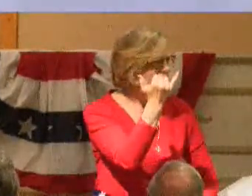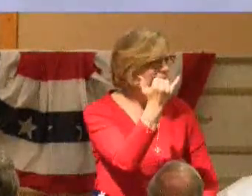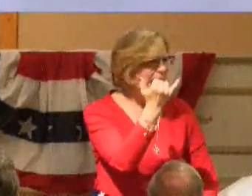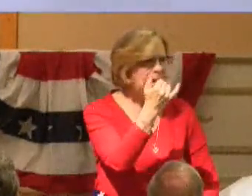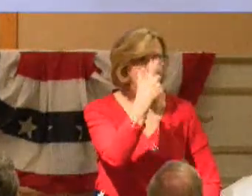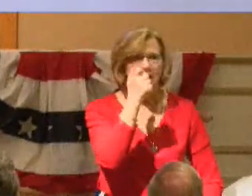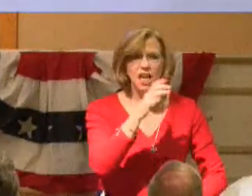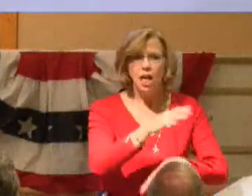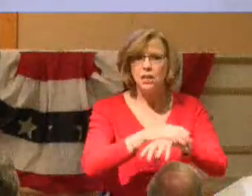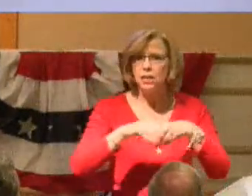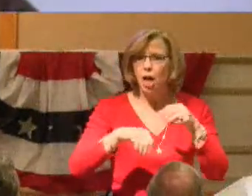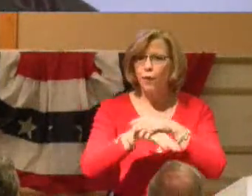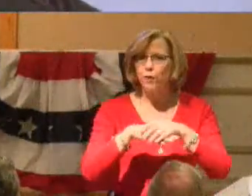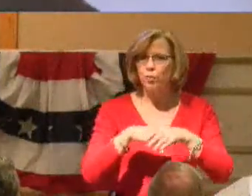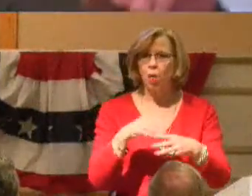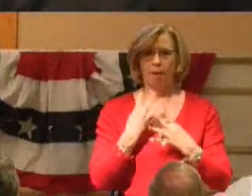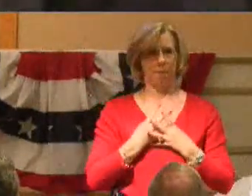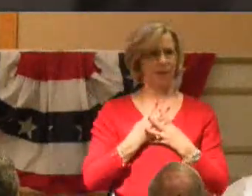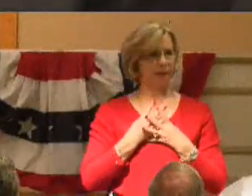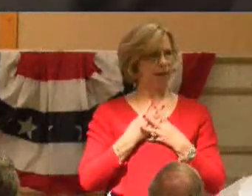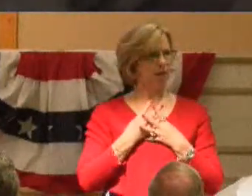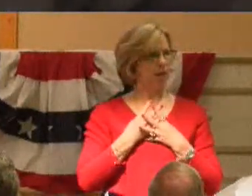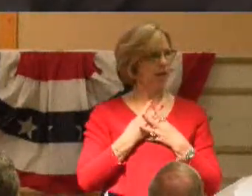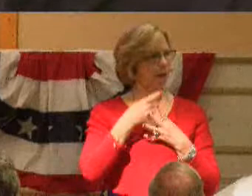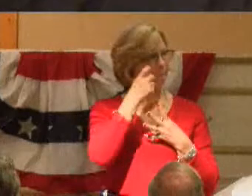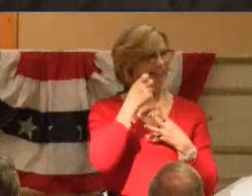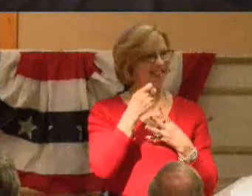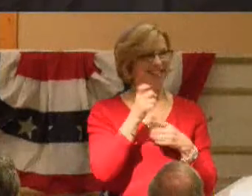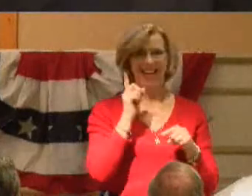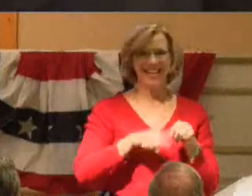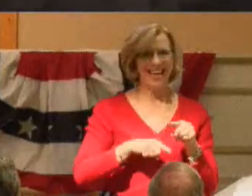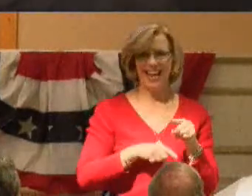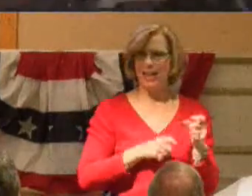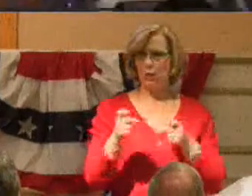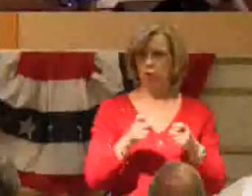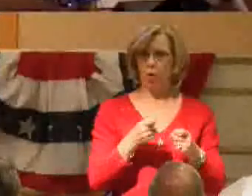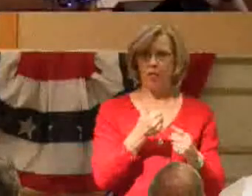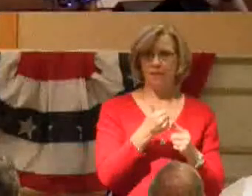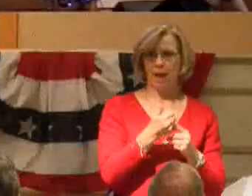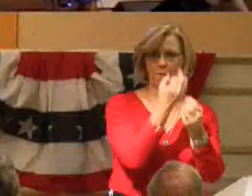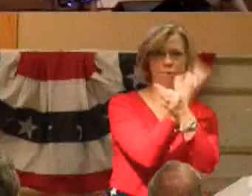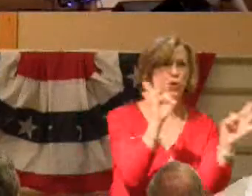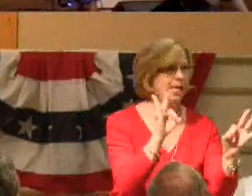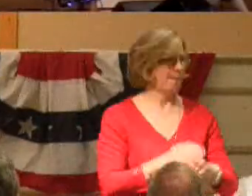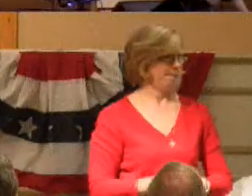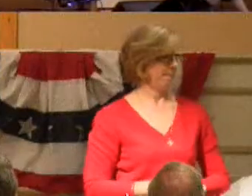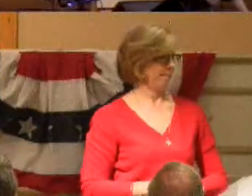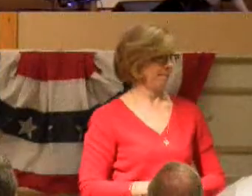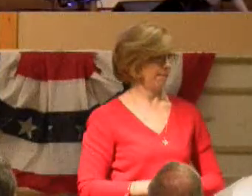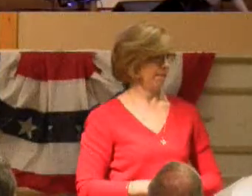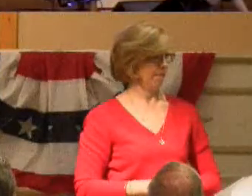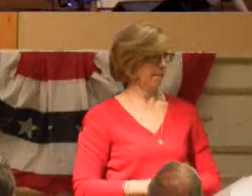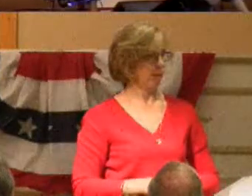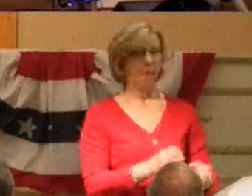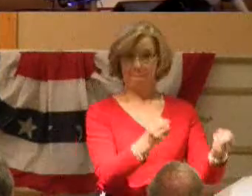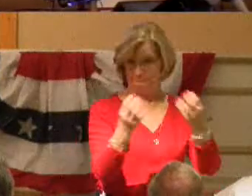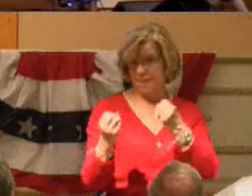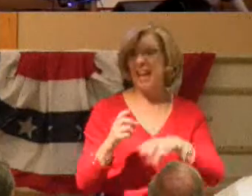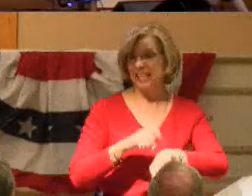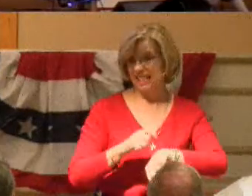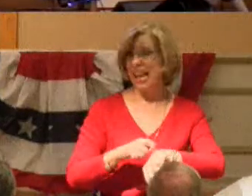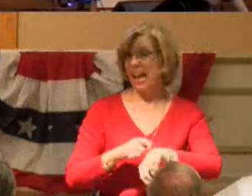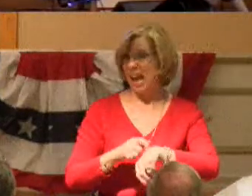comfortable in confinement than they are in freedom. Sometimes that has been the very case for even those who